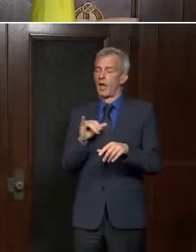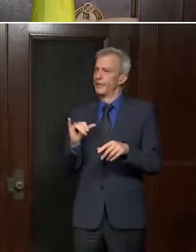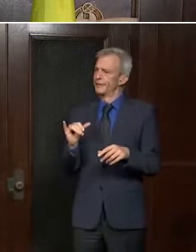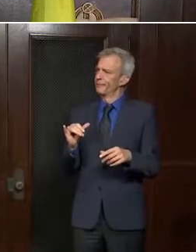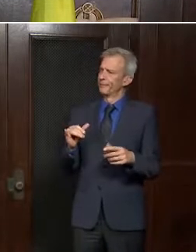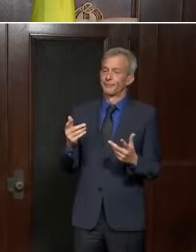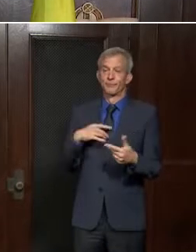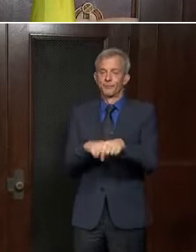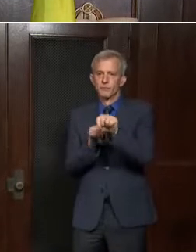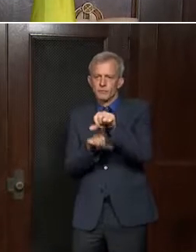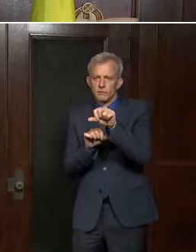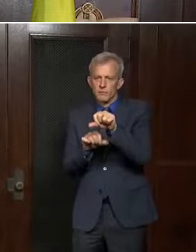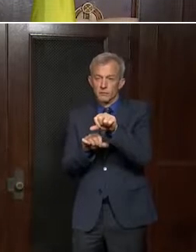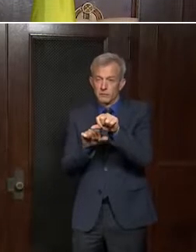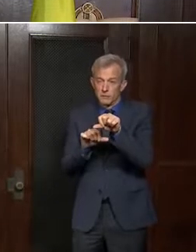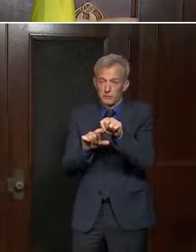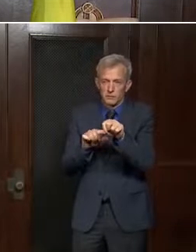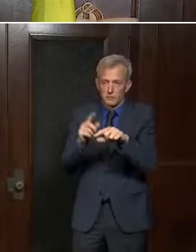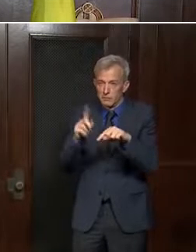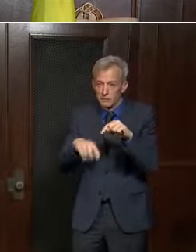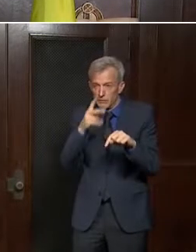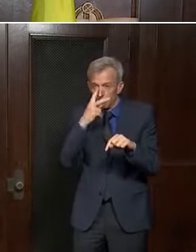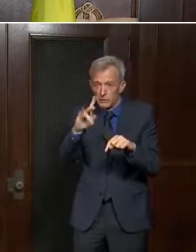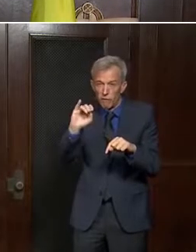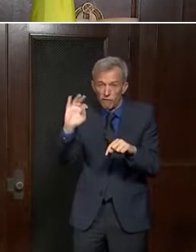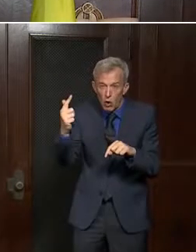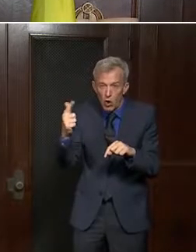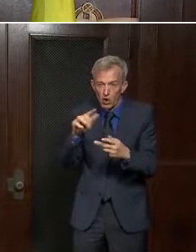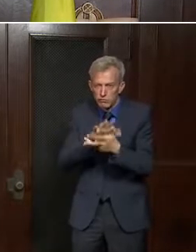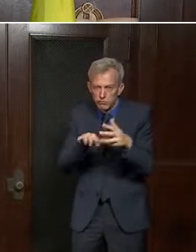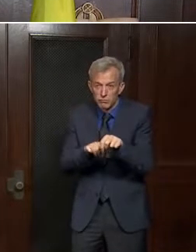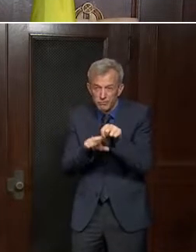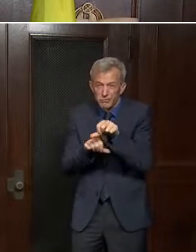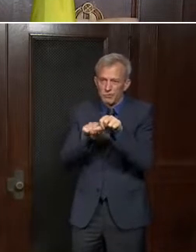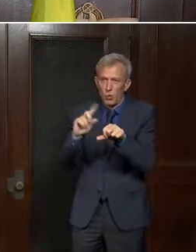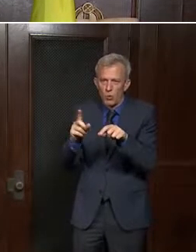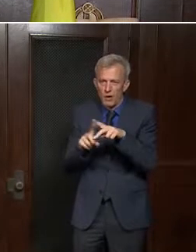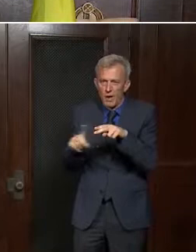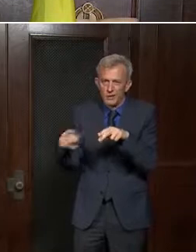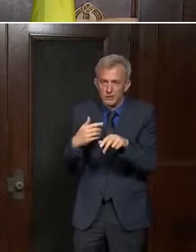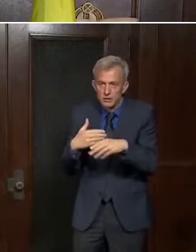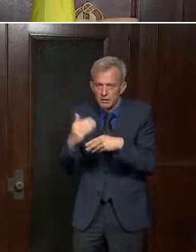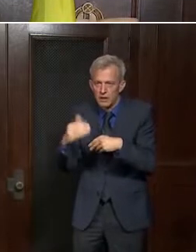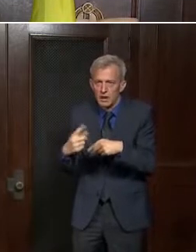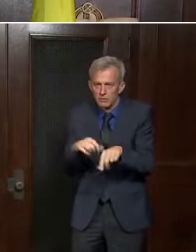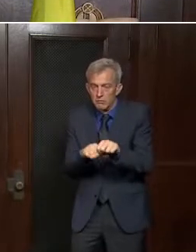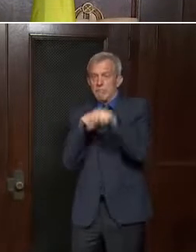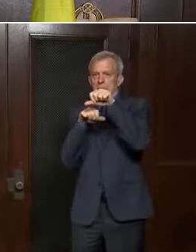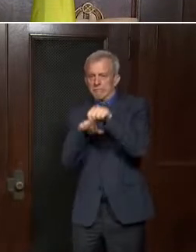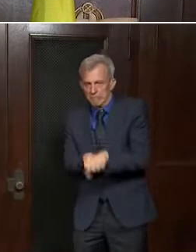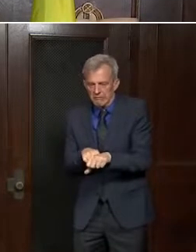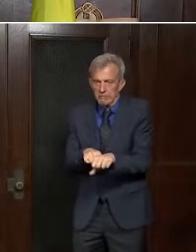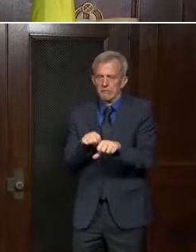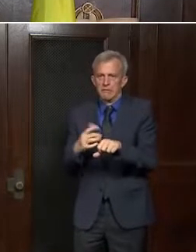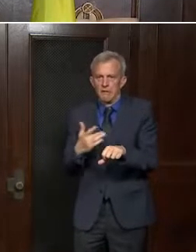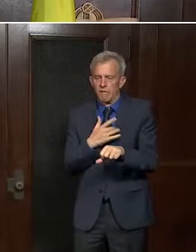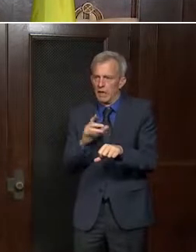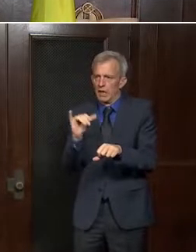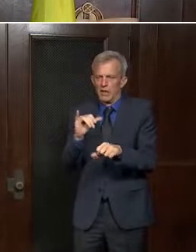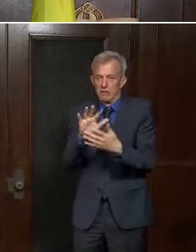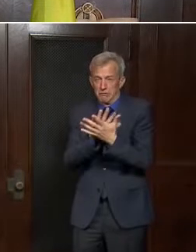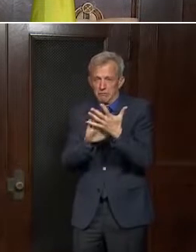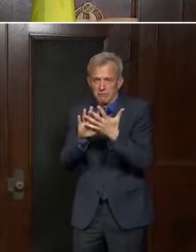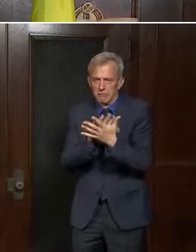road that's bumpy. You never know when there's going to be an off-ramp, when the next bump will hit. There's so much that seems unknown.